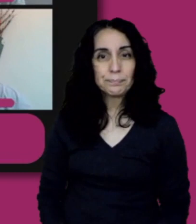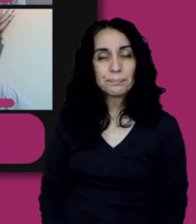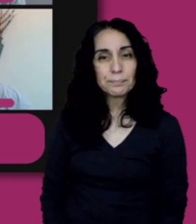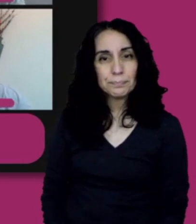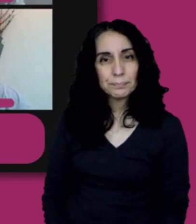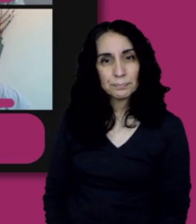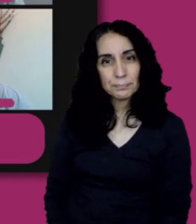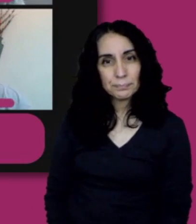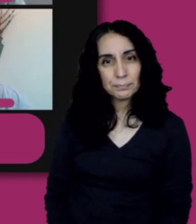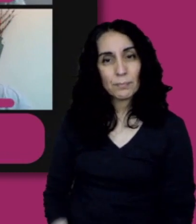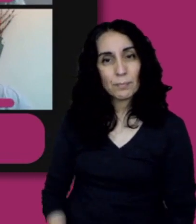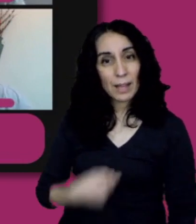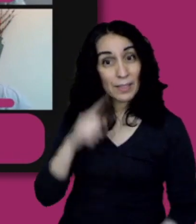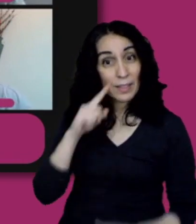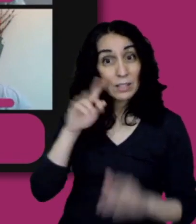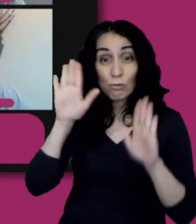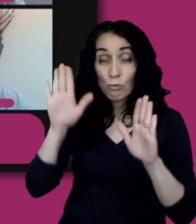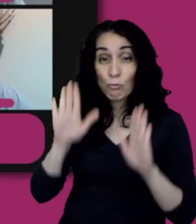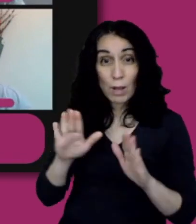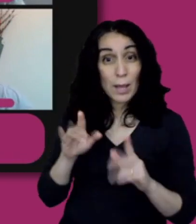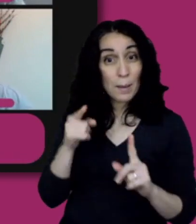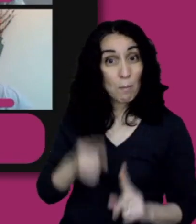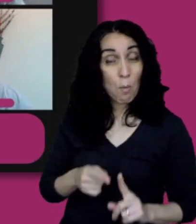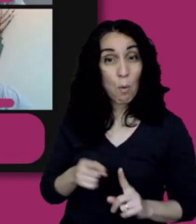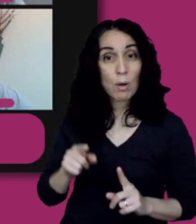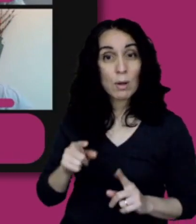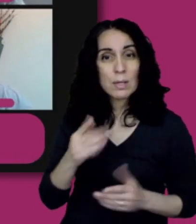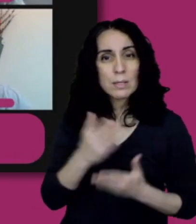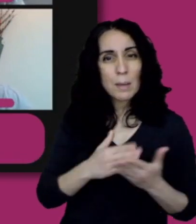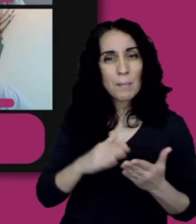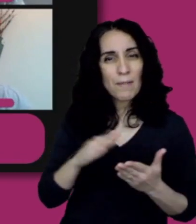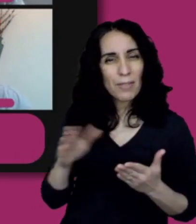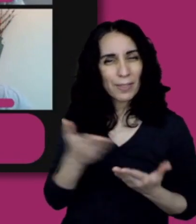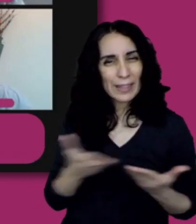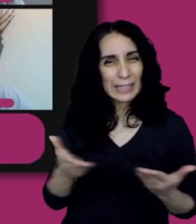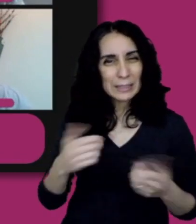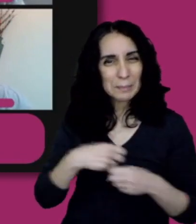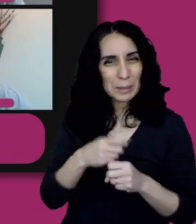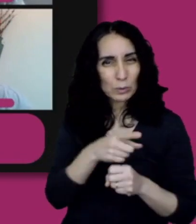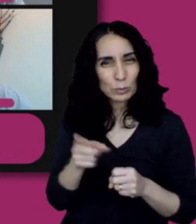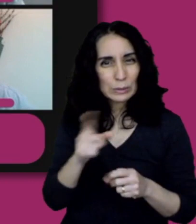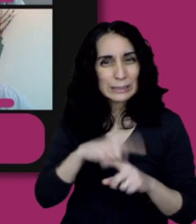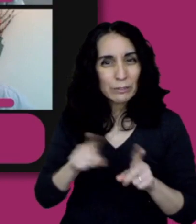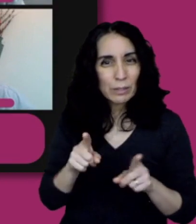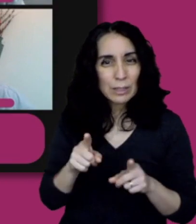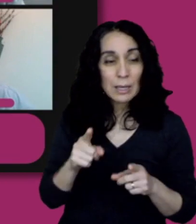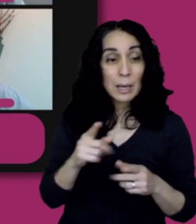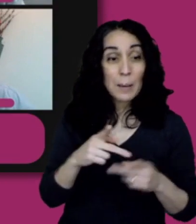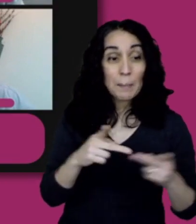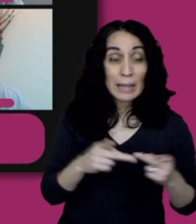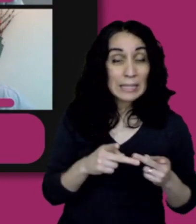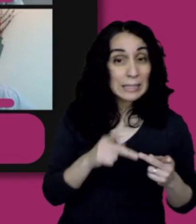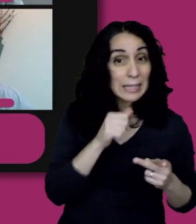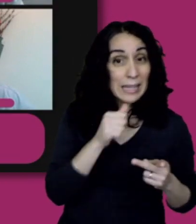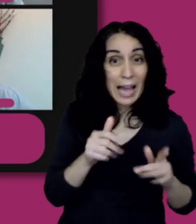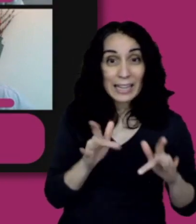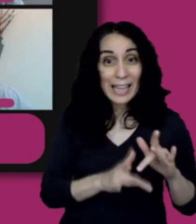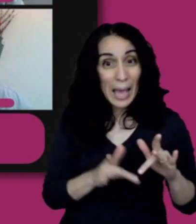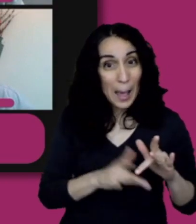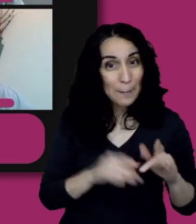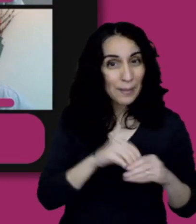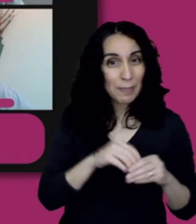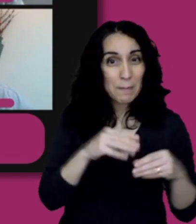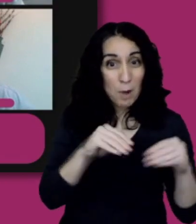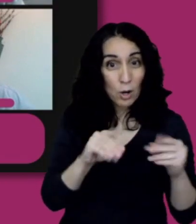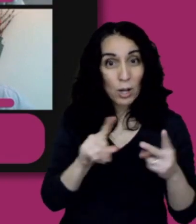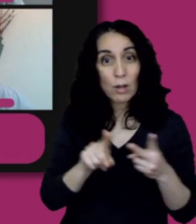Yeah, I think those are all great points. So some of the differentiators, a place that isn't a gap in the market,